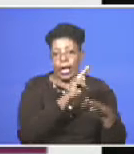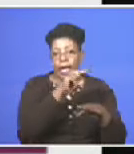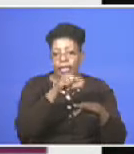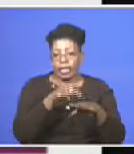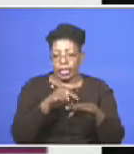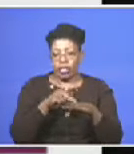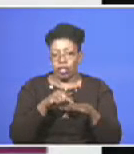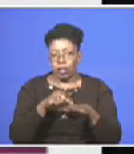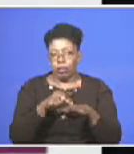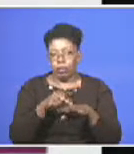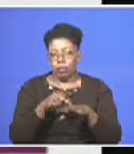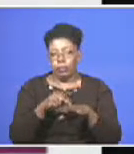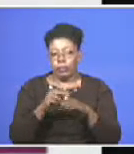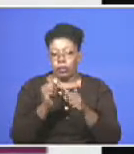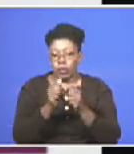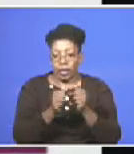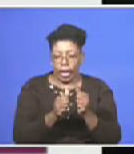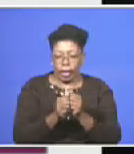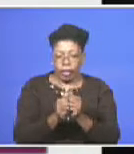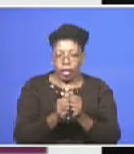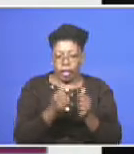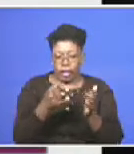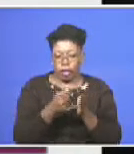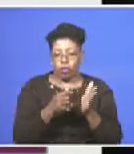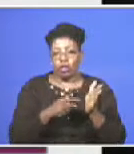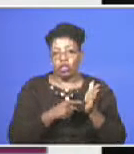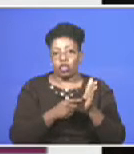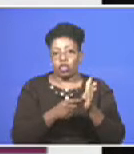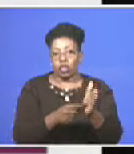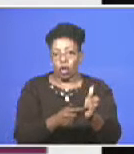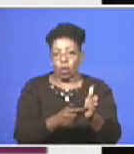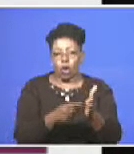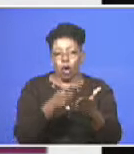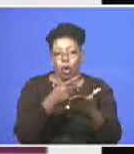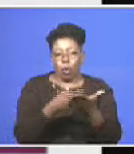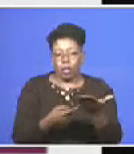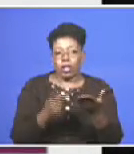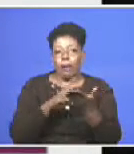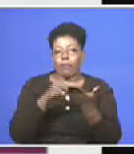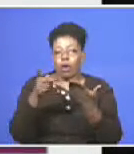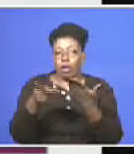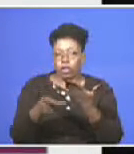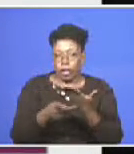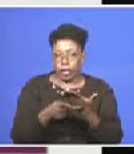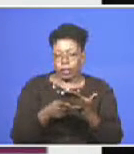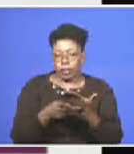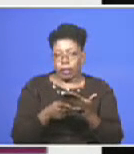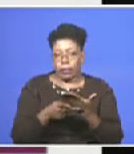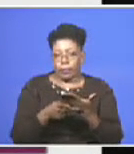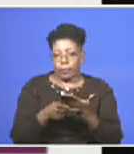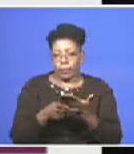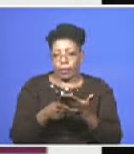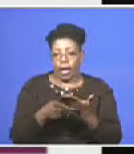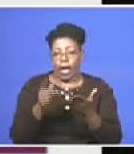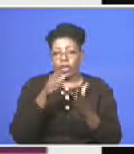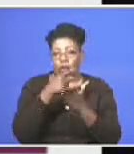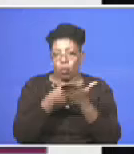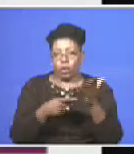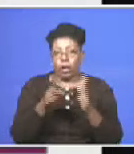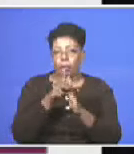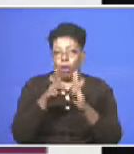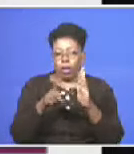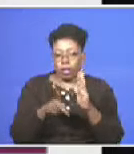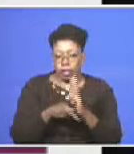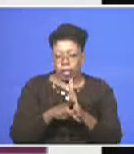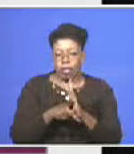as a whole. It will show what are the priority projects that are being funded, what policy initiatives are